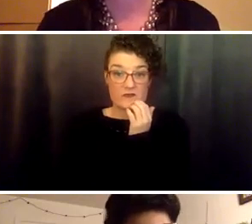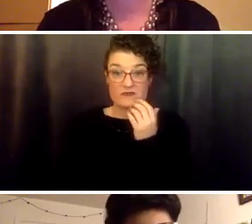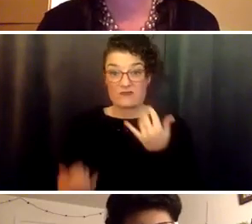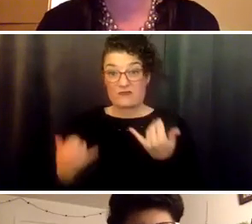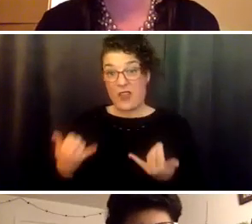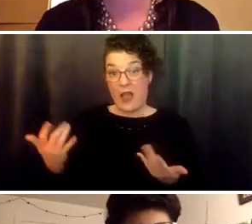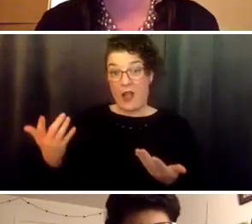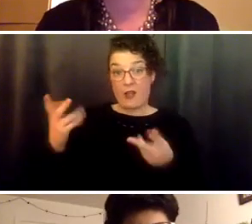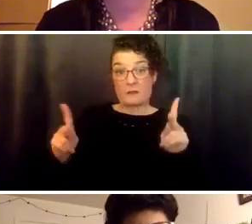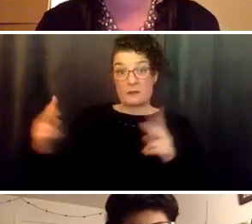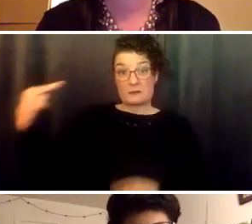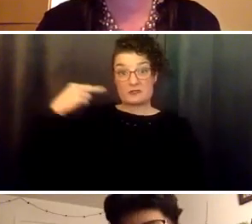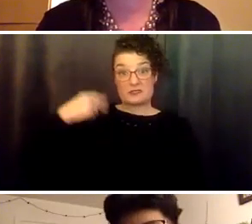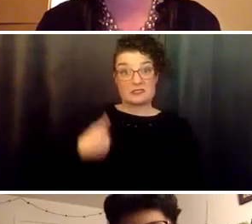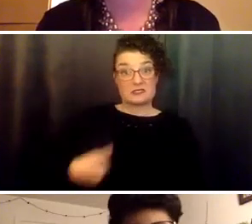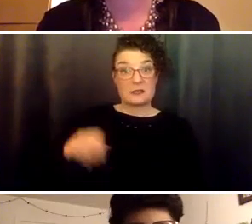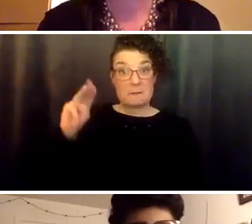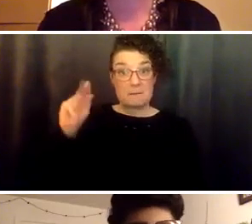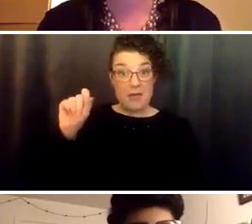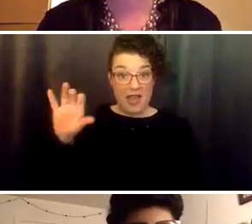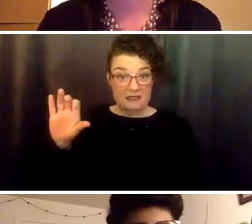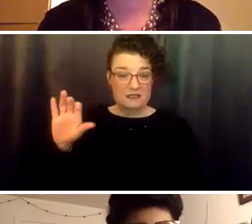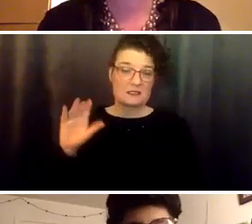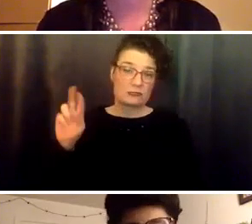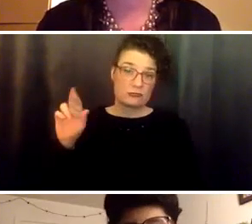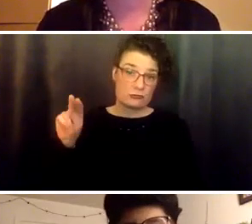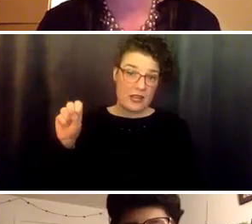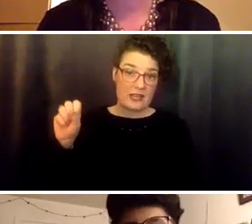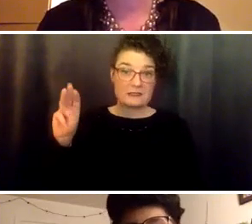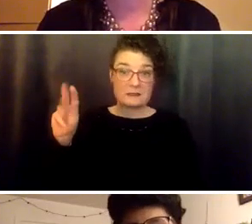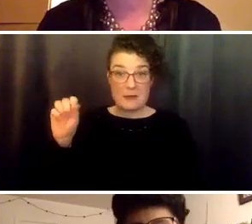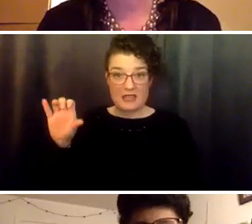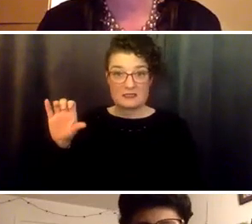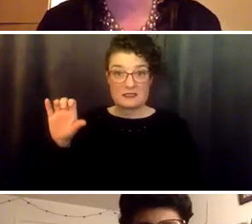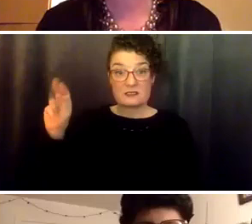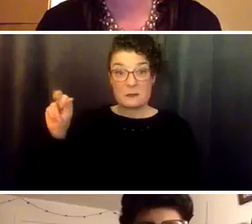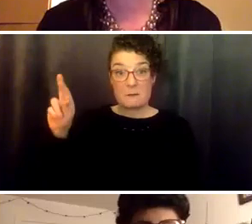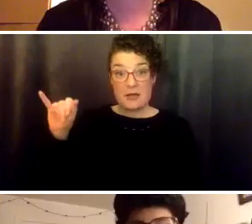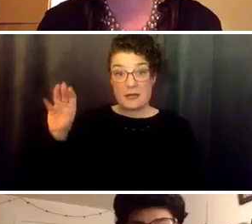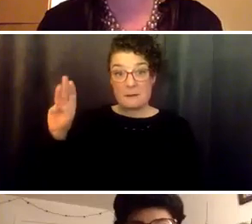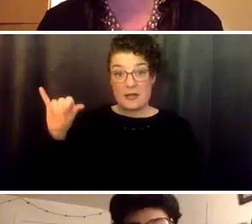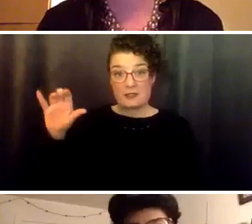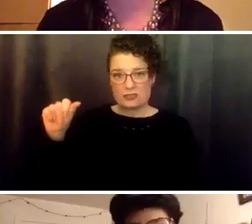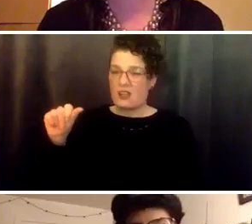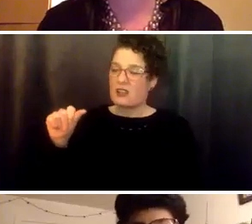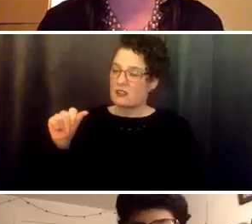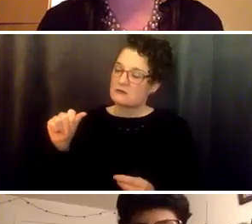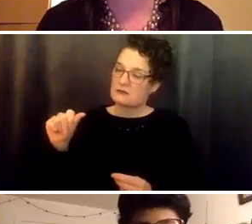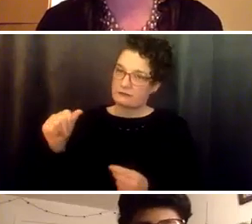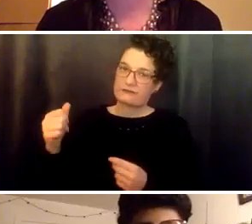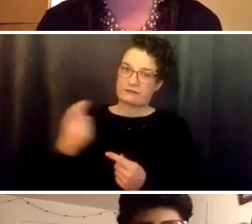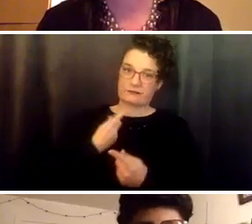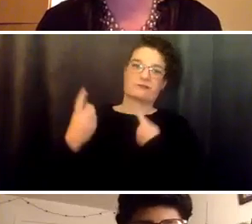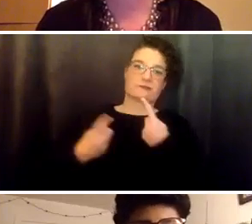mask, trans mask, marimacha is a term I heard a lot growing up and was used